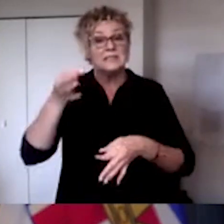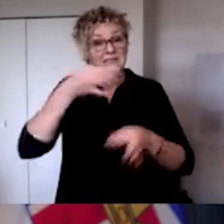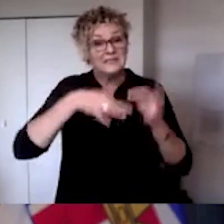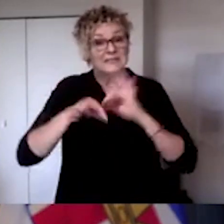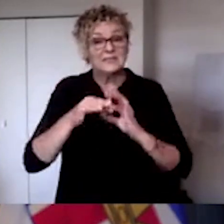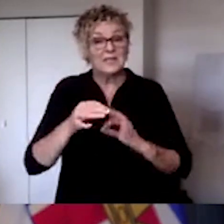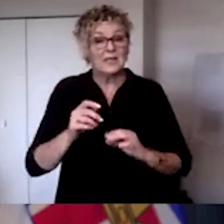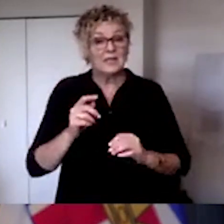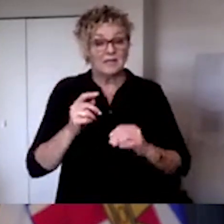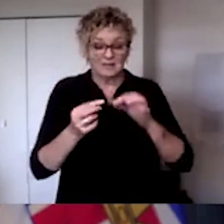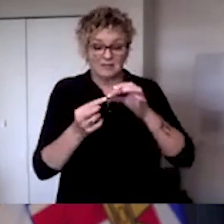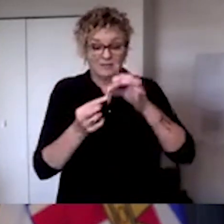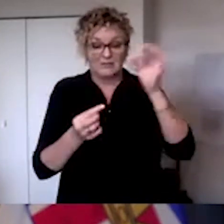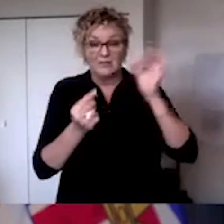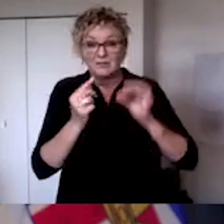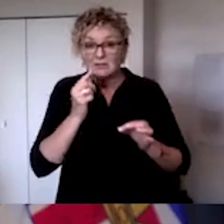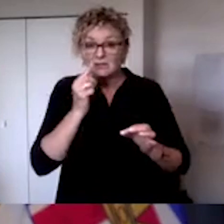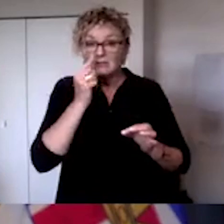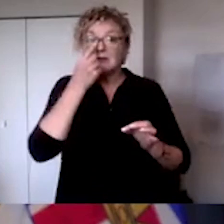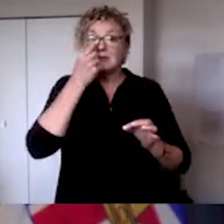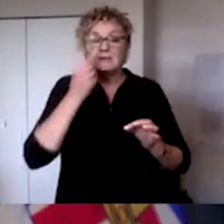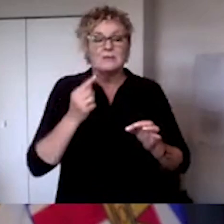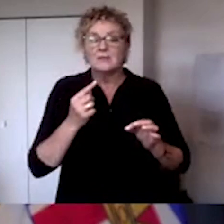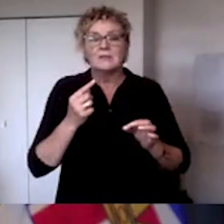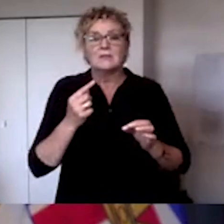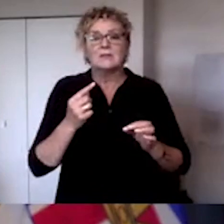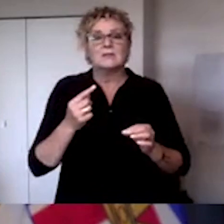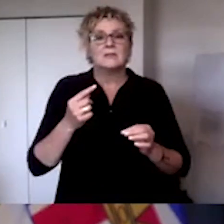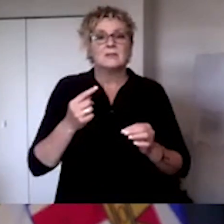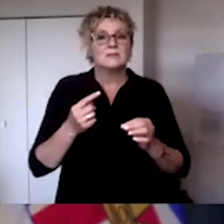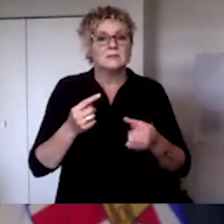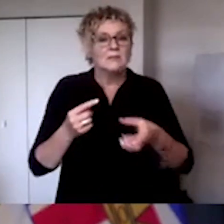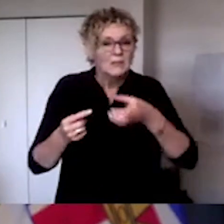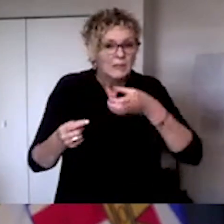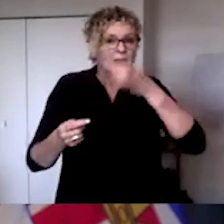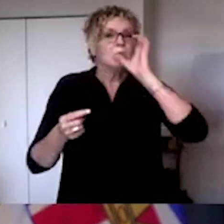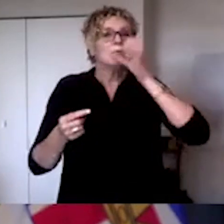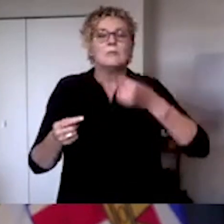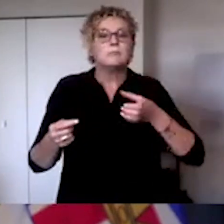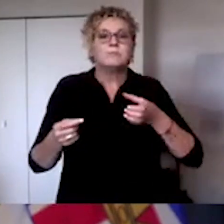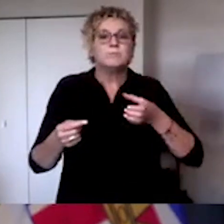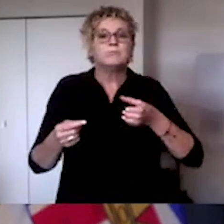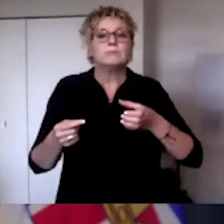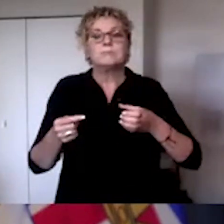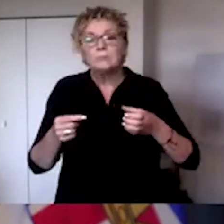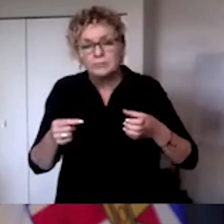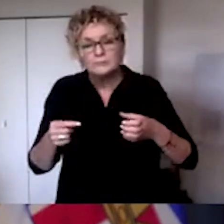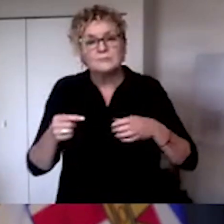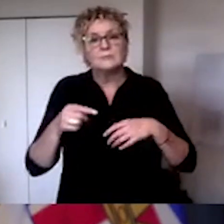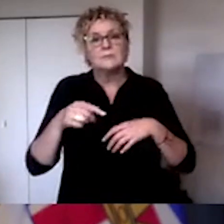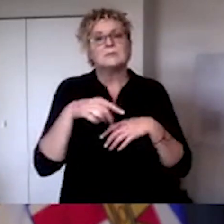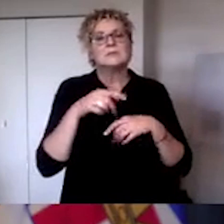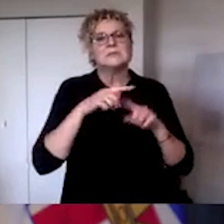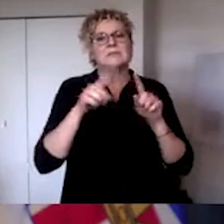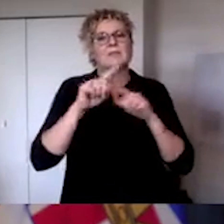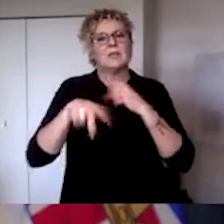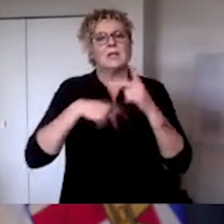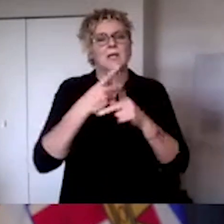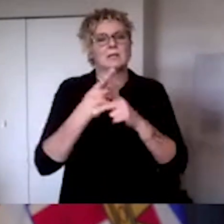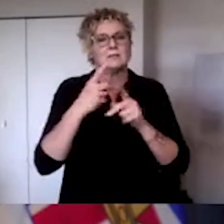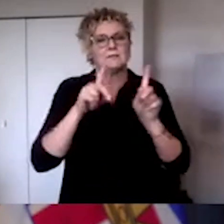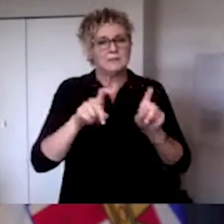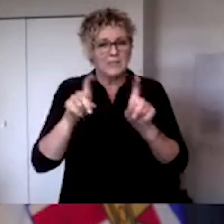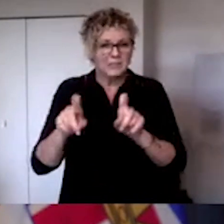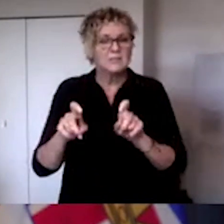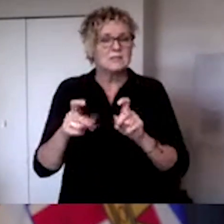that we can reduce the lines in our clinics and increase our capacity in the back end in the lab to do the testing.